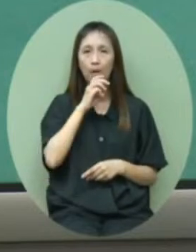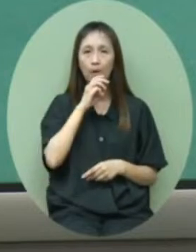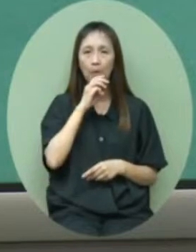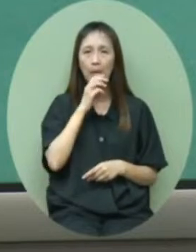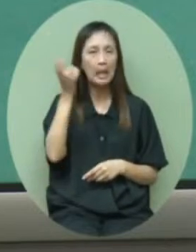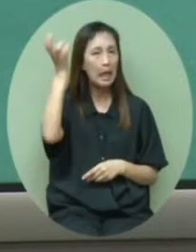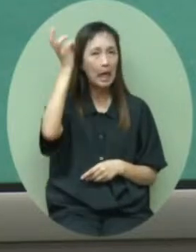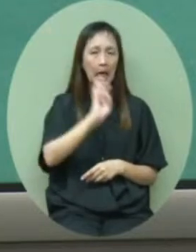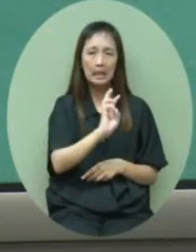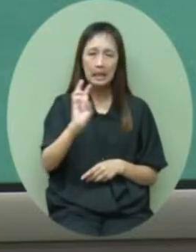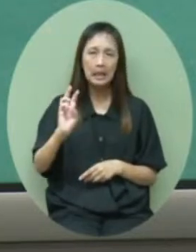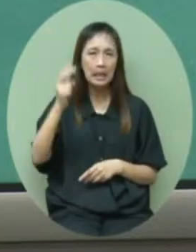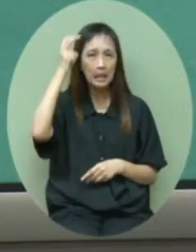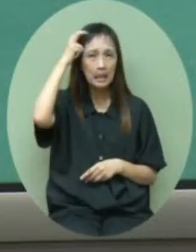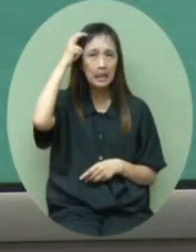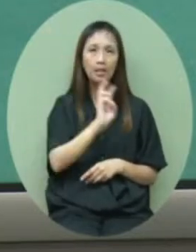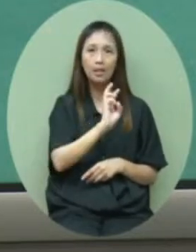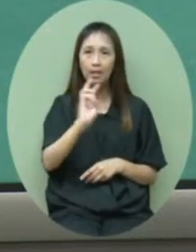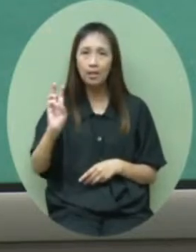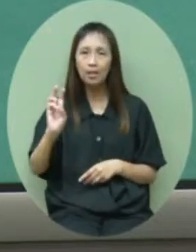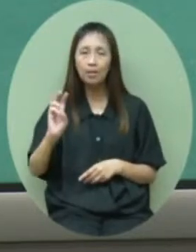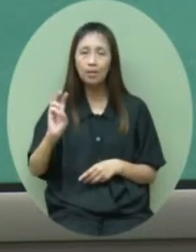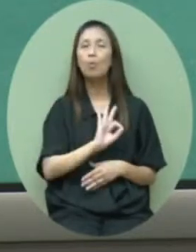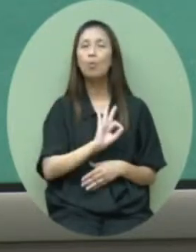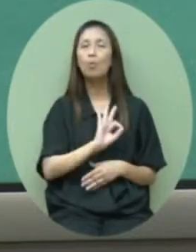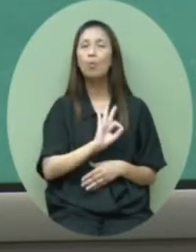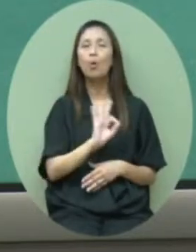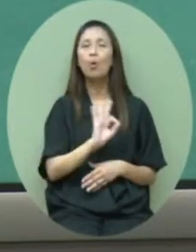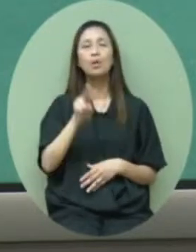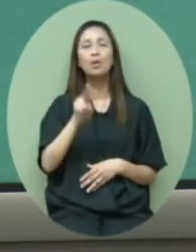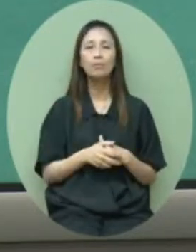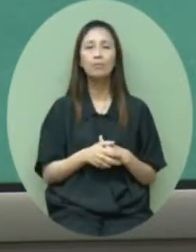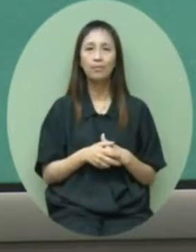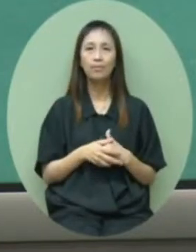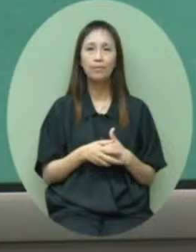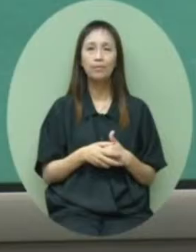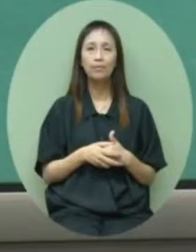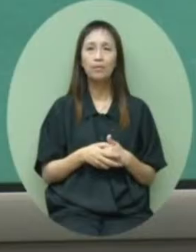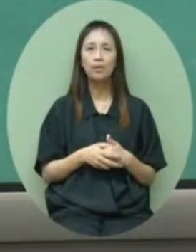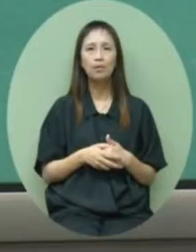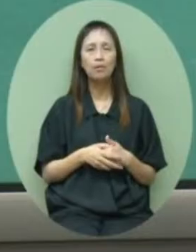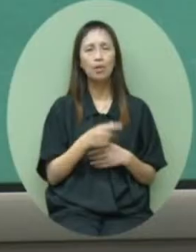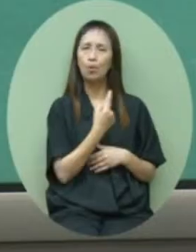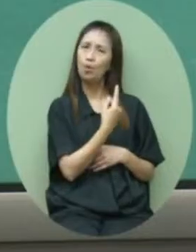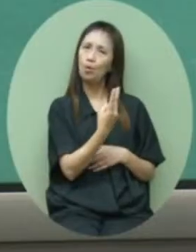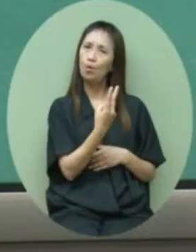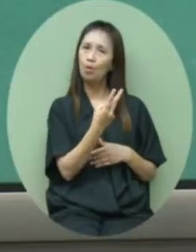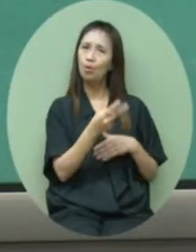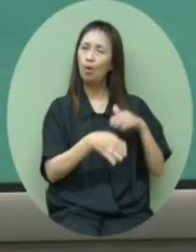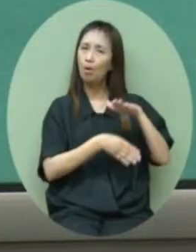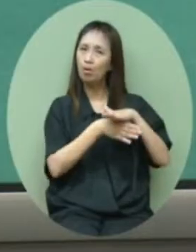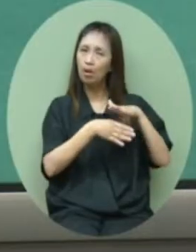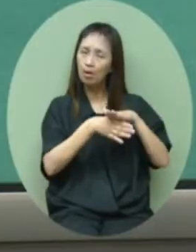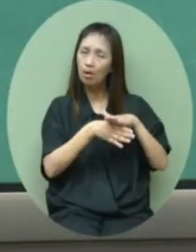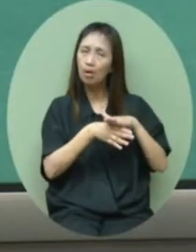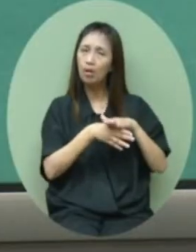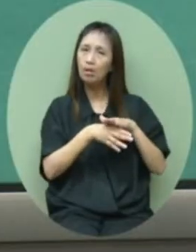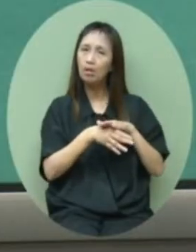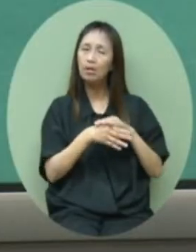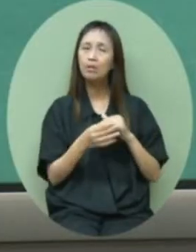1 or 2 households still reports they see particles, but after